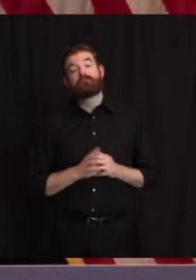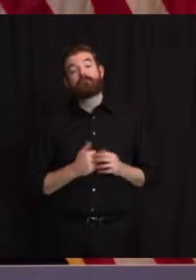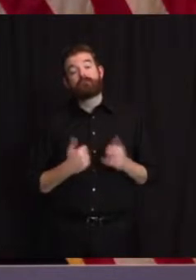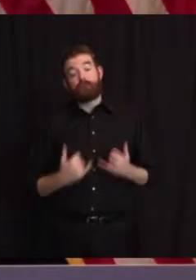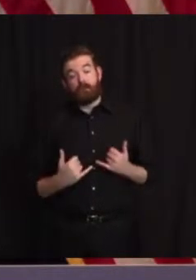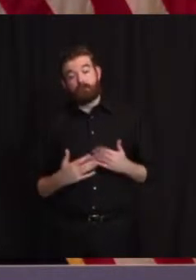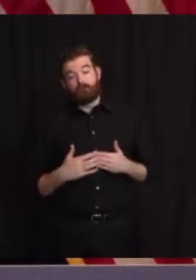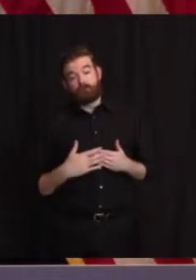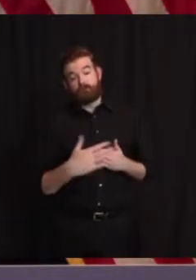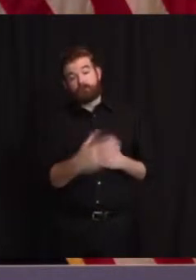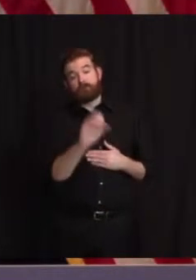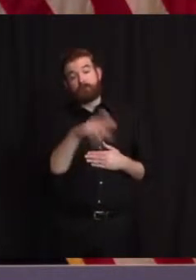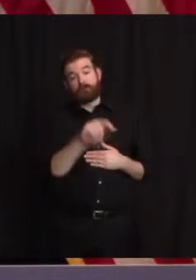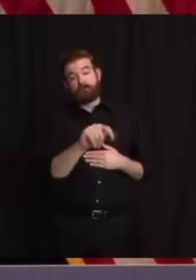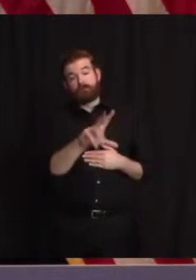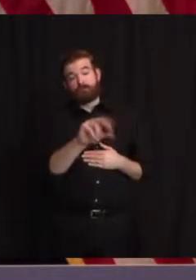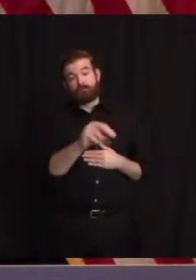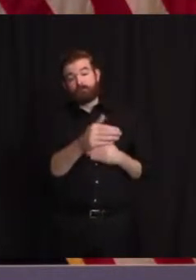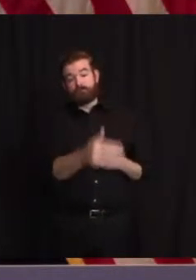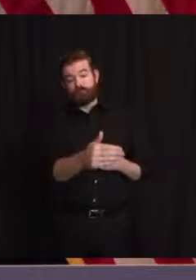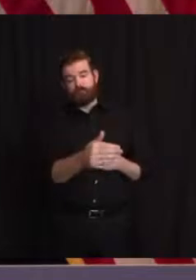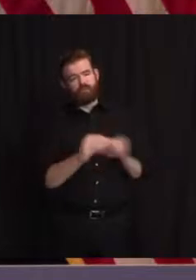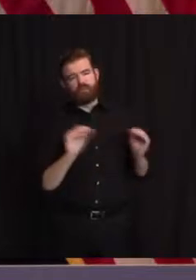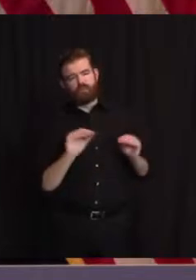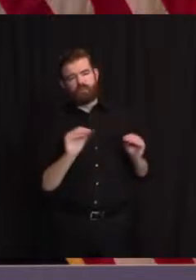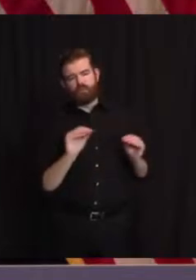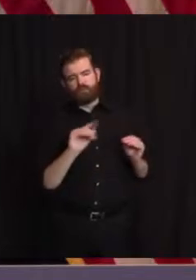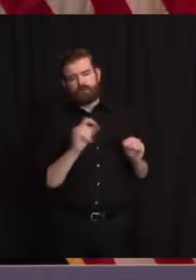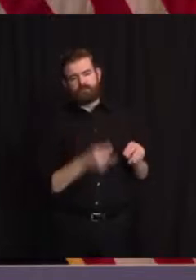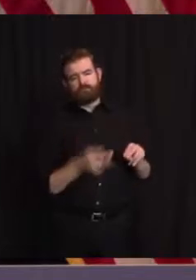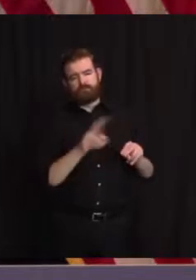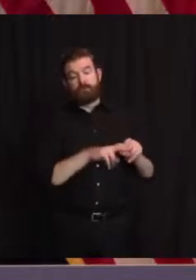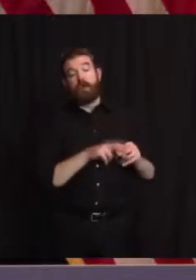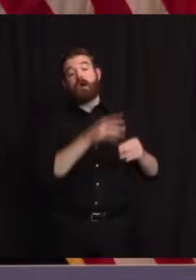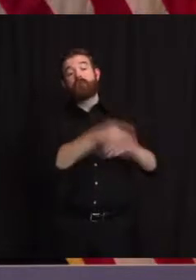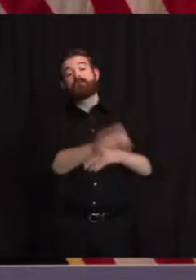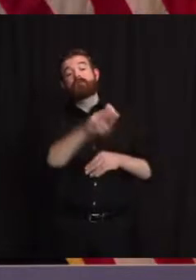is not. I'll let Judy come back with us.